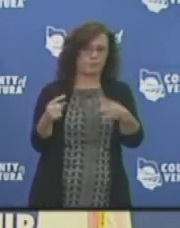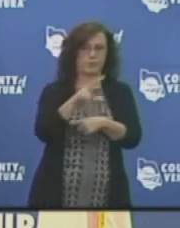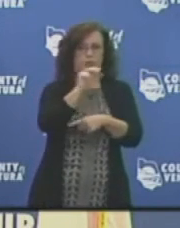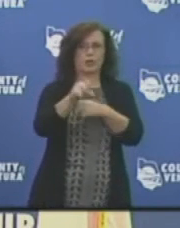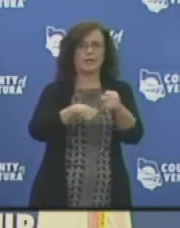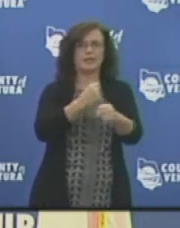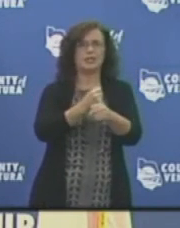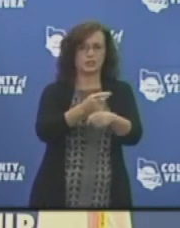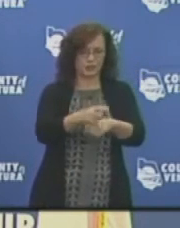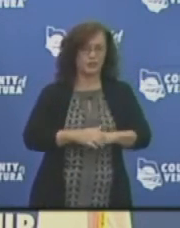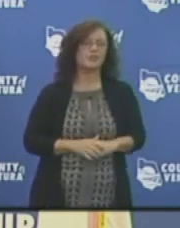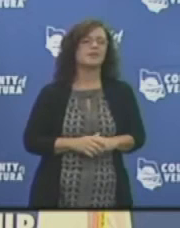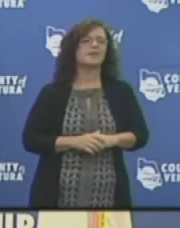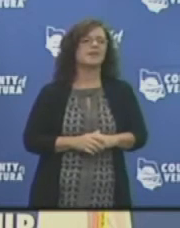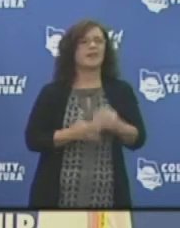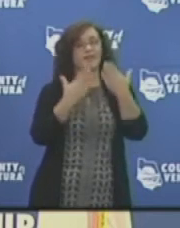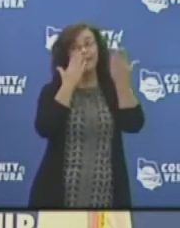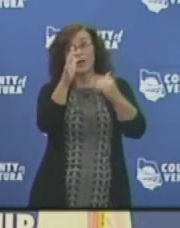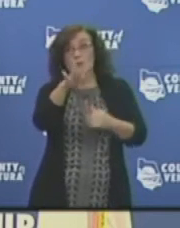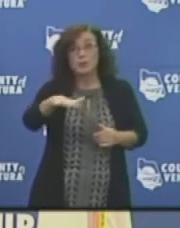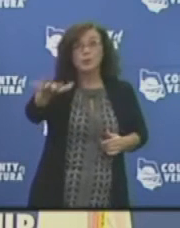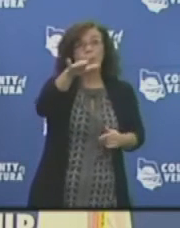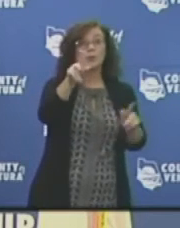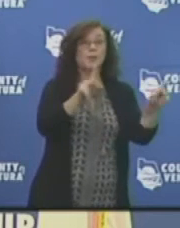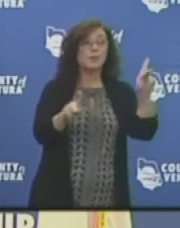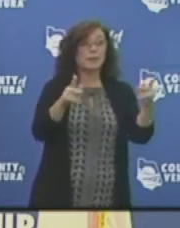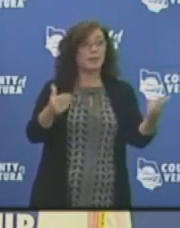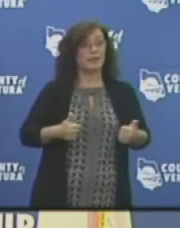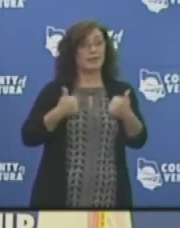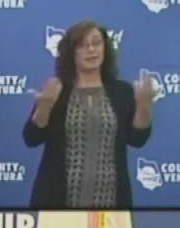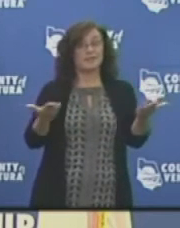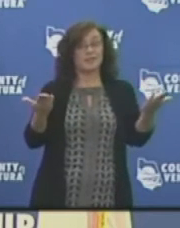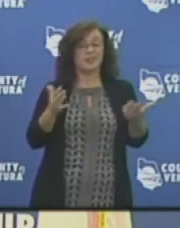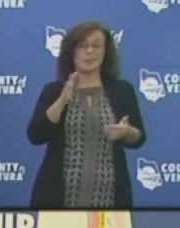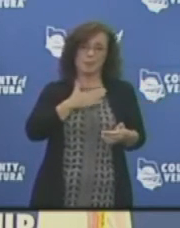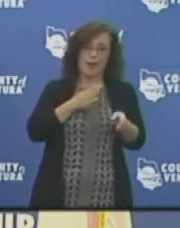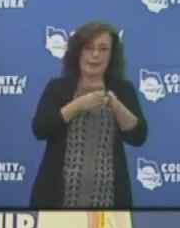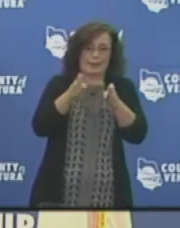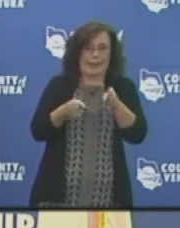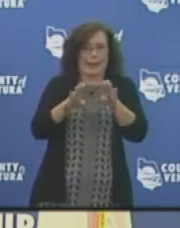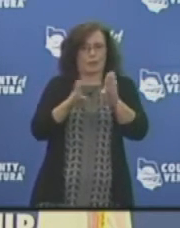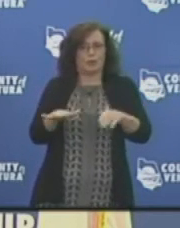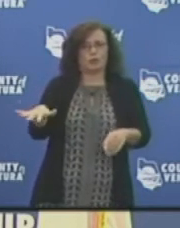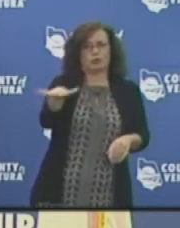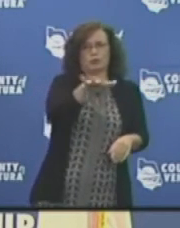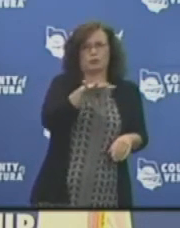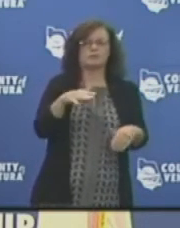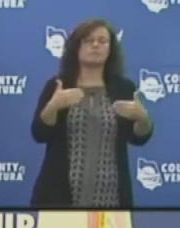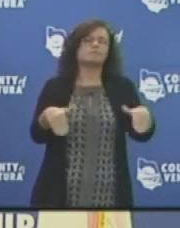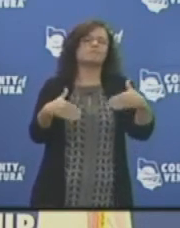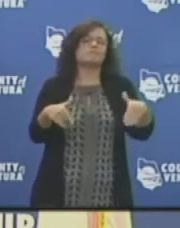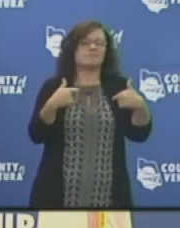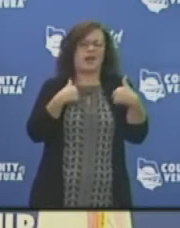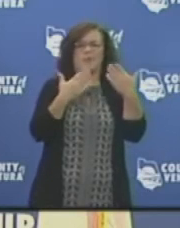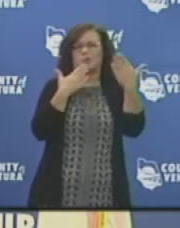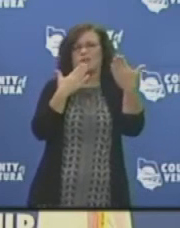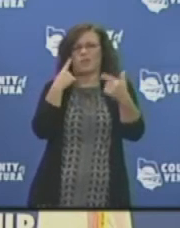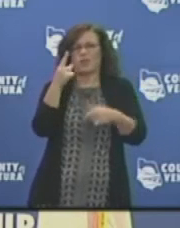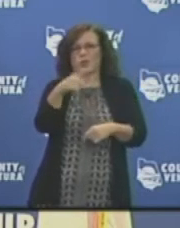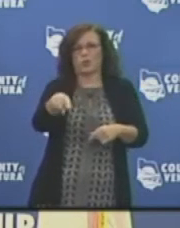for you, the members of the community who are my neighbors, I am truly grateful for you. Thank